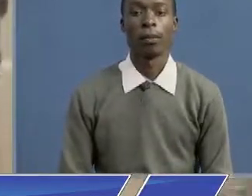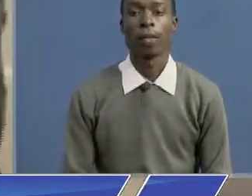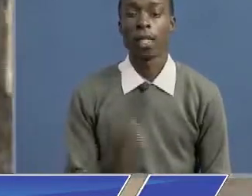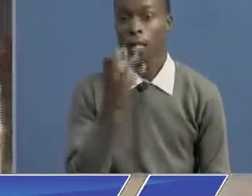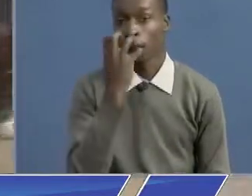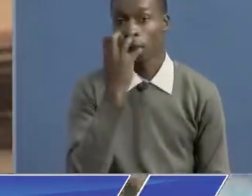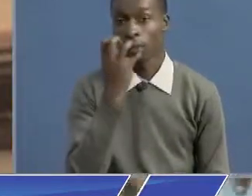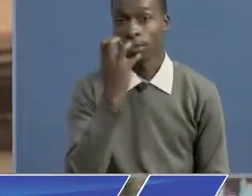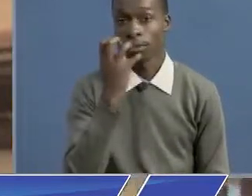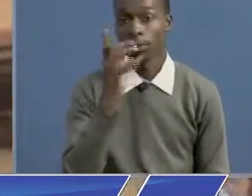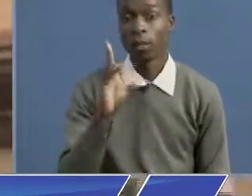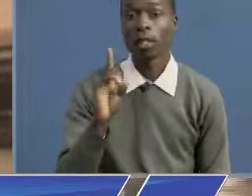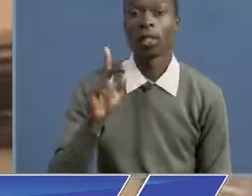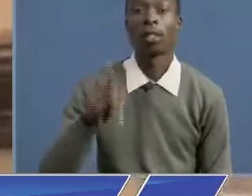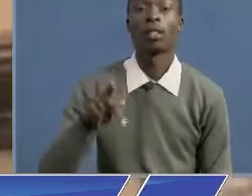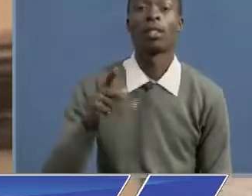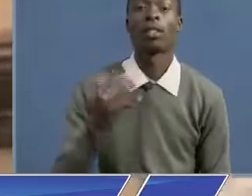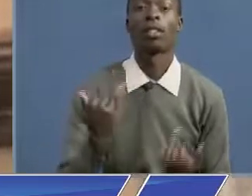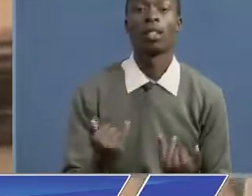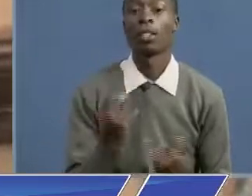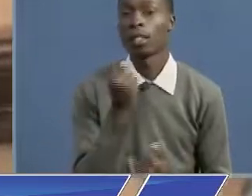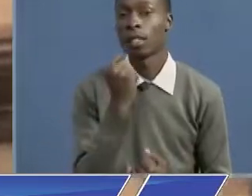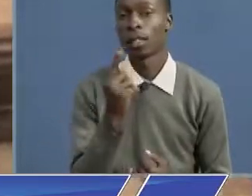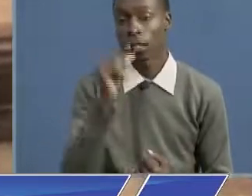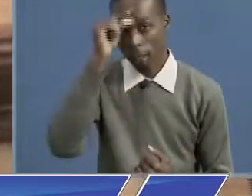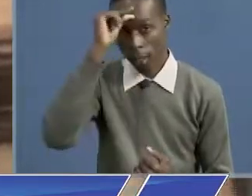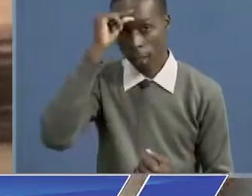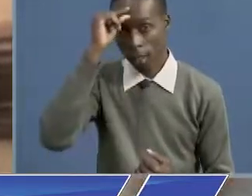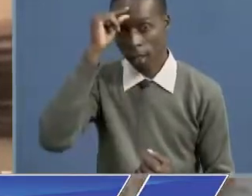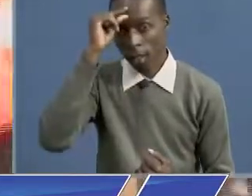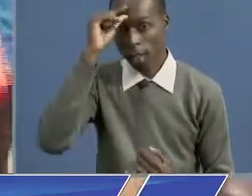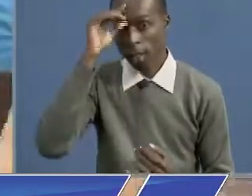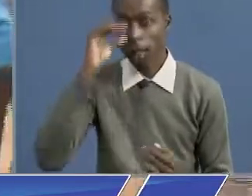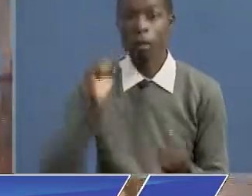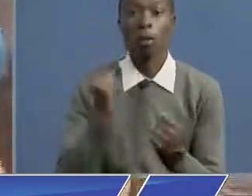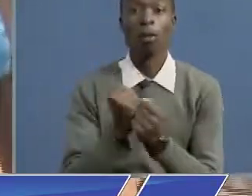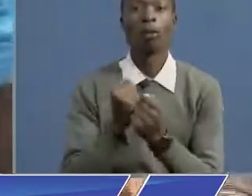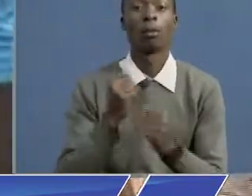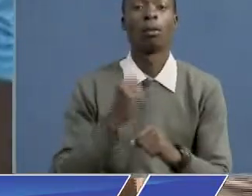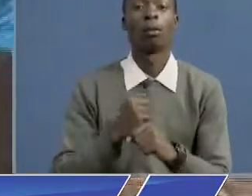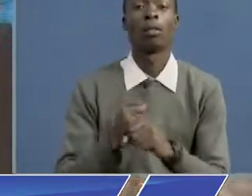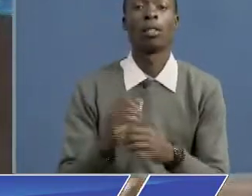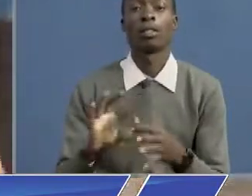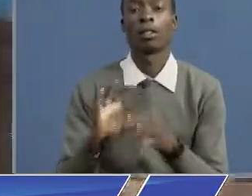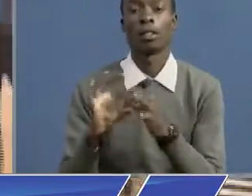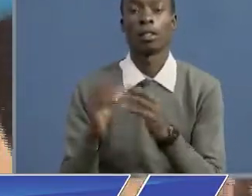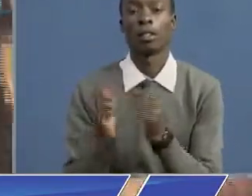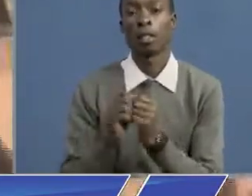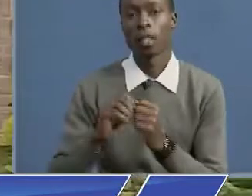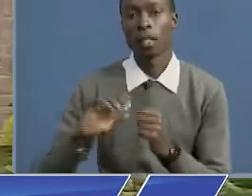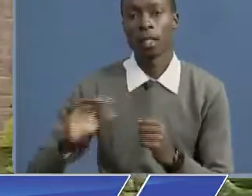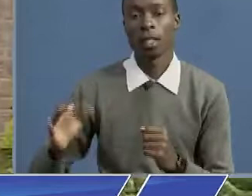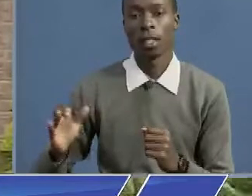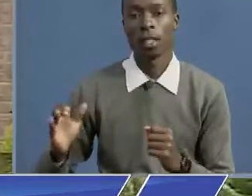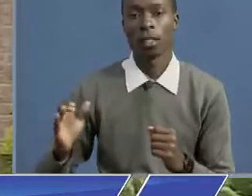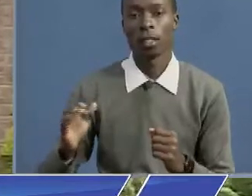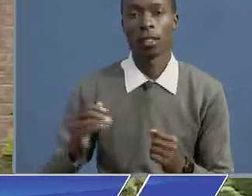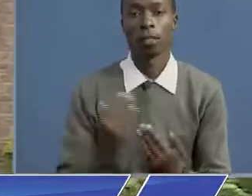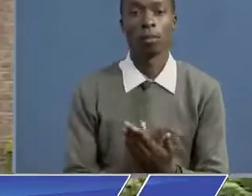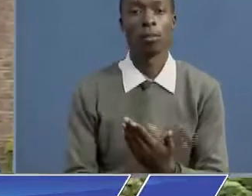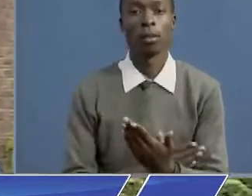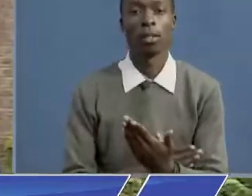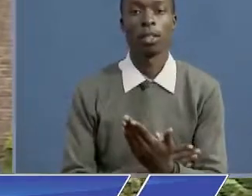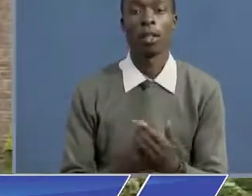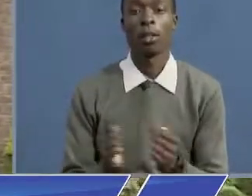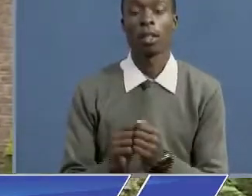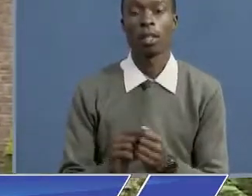Deputy President William Ruto now stated the government will partner with counties to modernize markets to make them habitable. This is in line